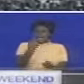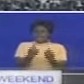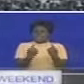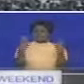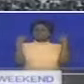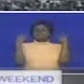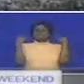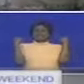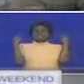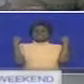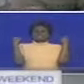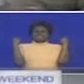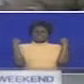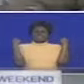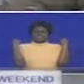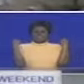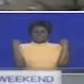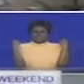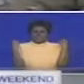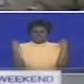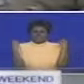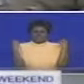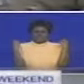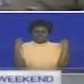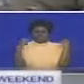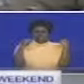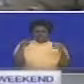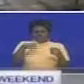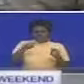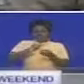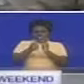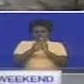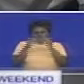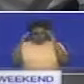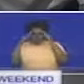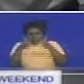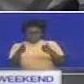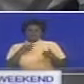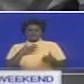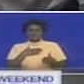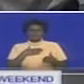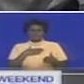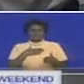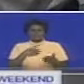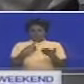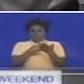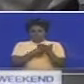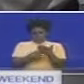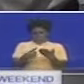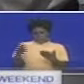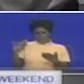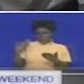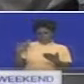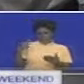on fire to distract our action. And barely a week ago, Bungoma Senator Moses